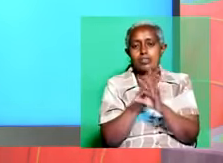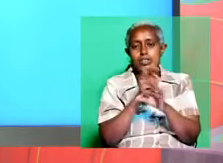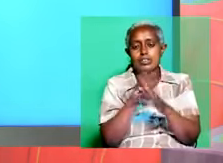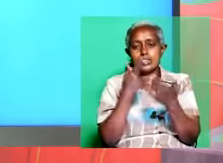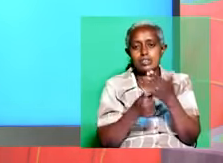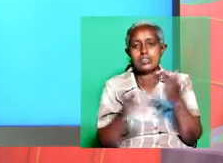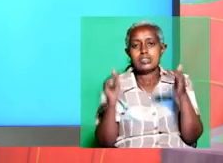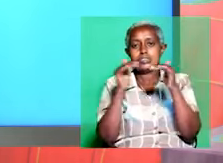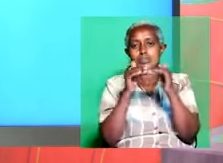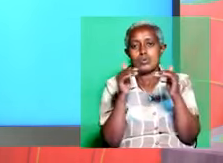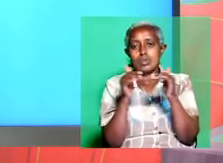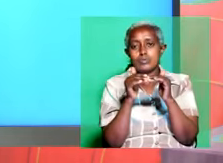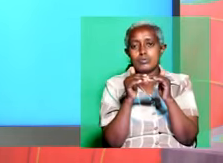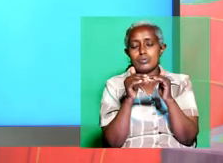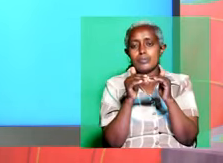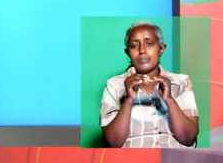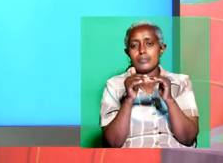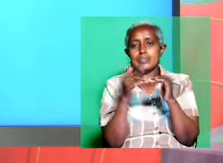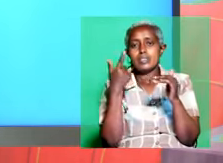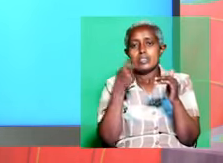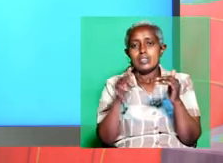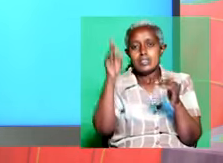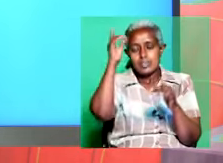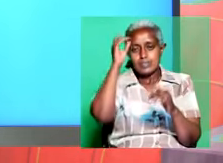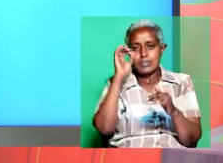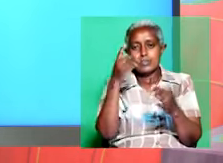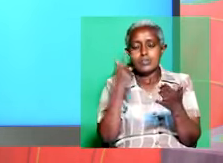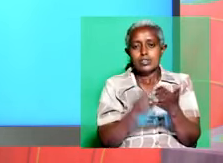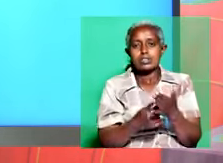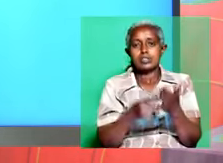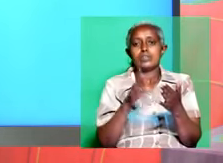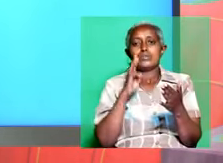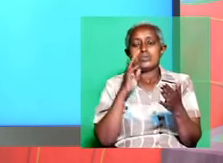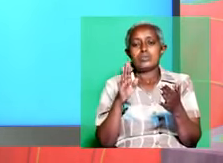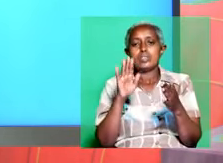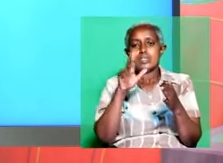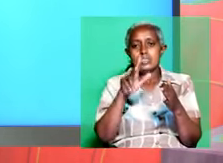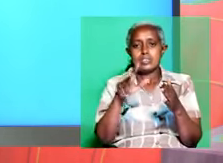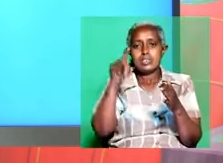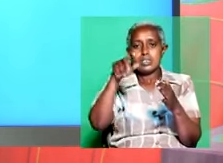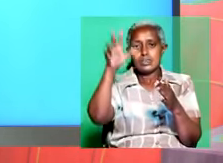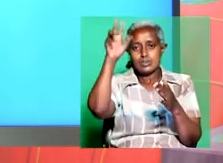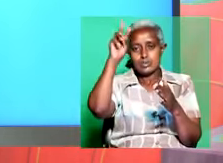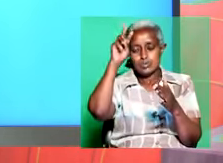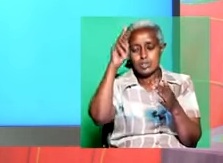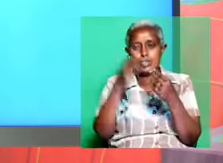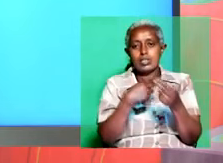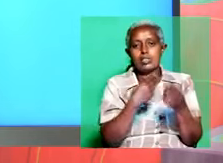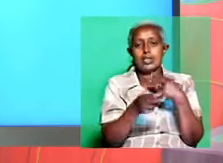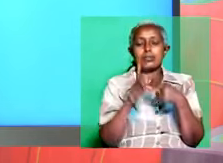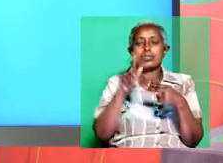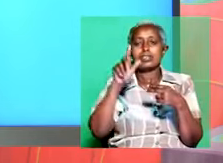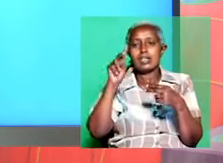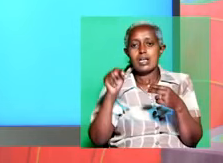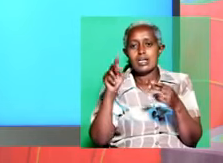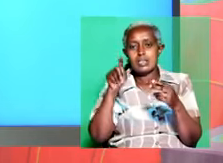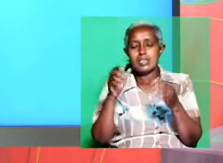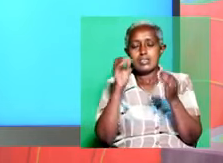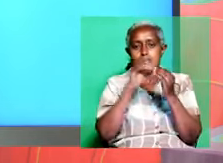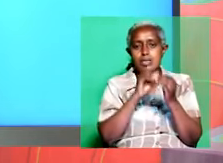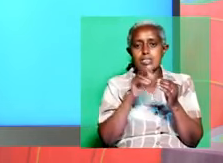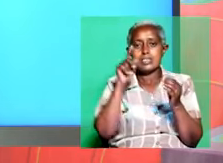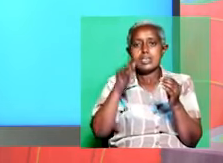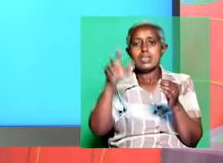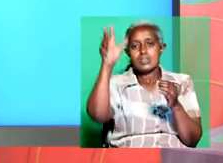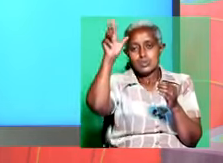this is equal to the derivative of this will be this 3x squared times ln x plus